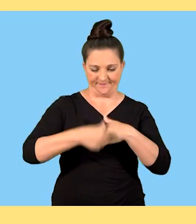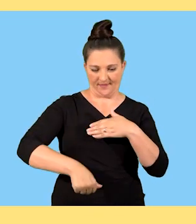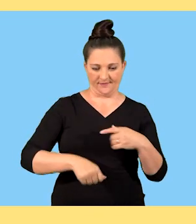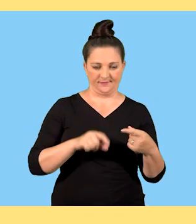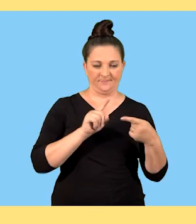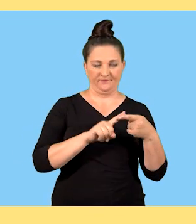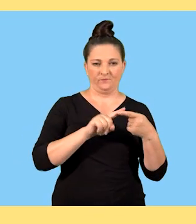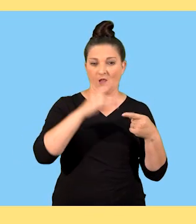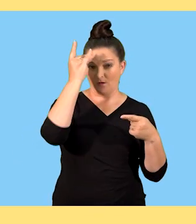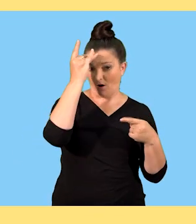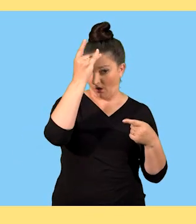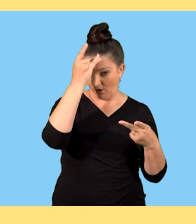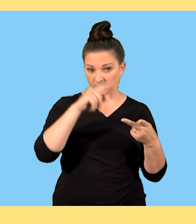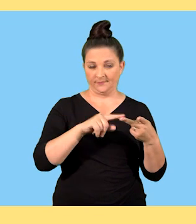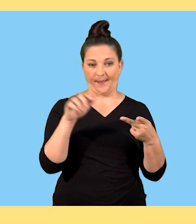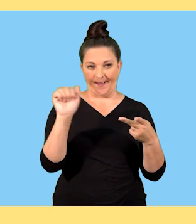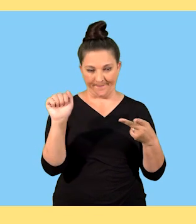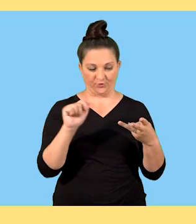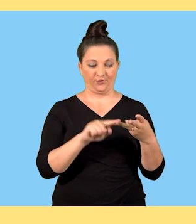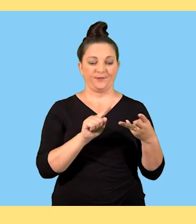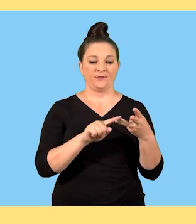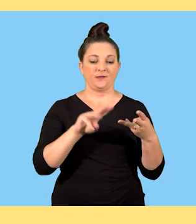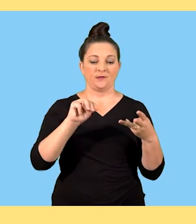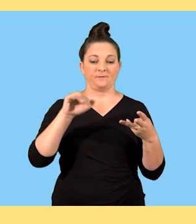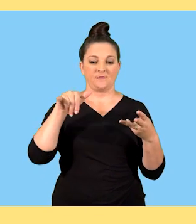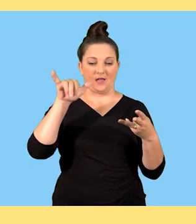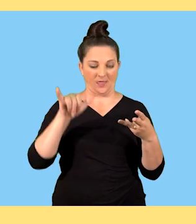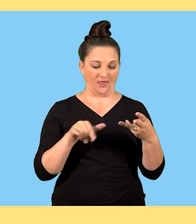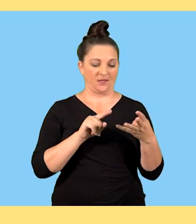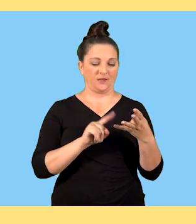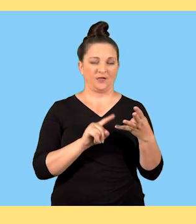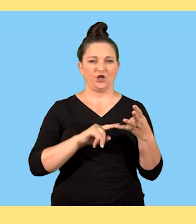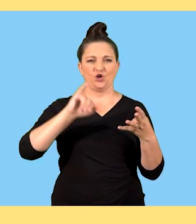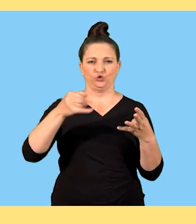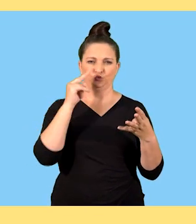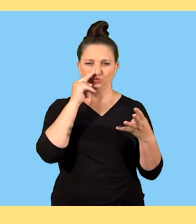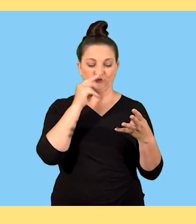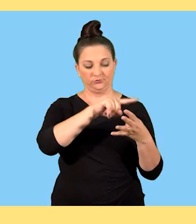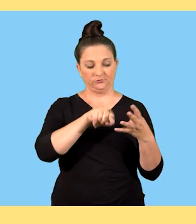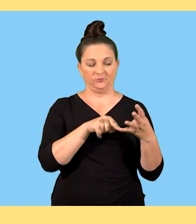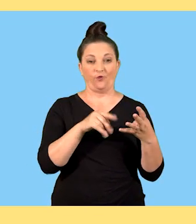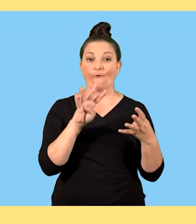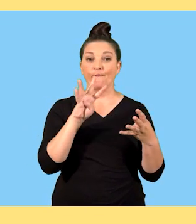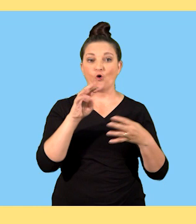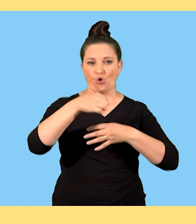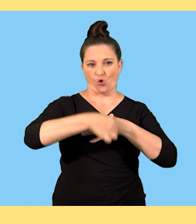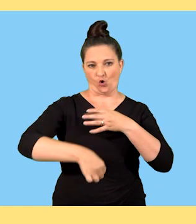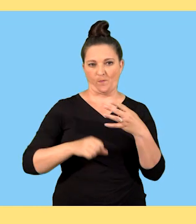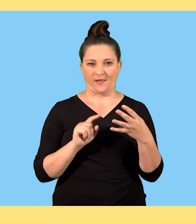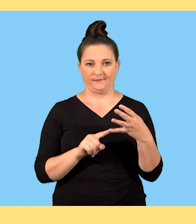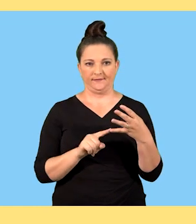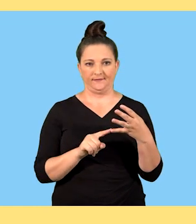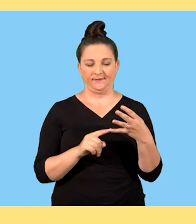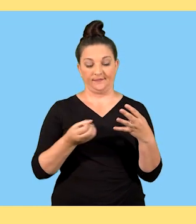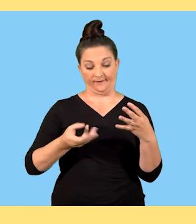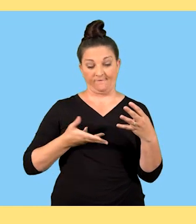of March, we have April, we have May, and then we have June. That gives us 4 months. So we have